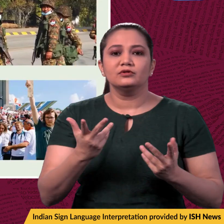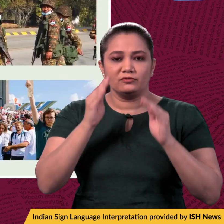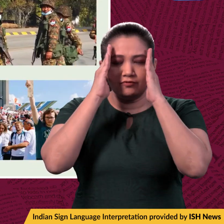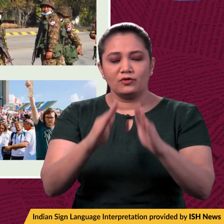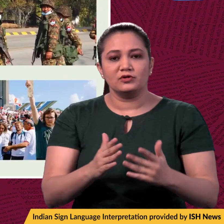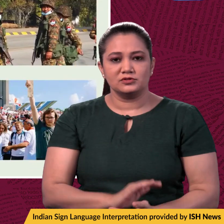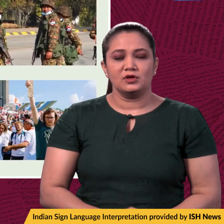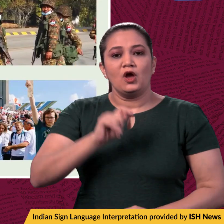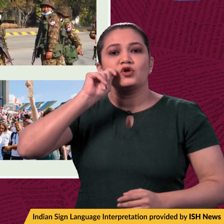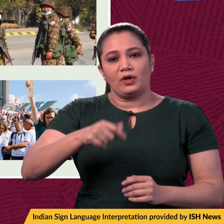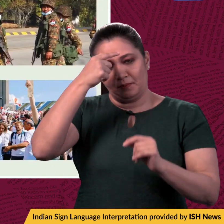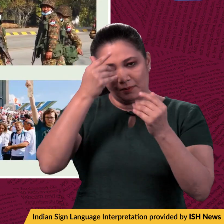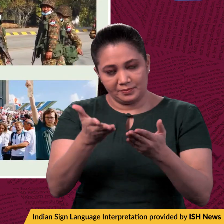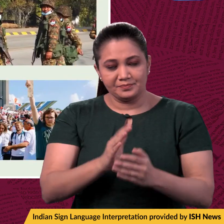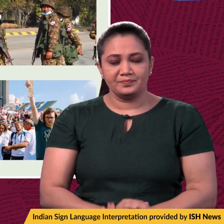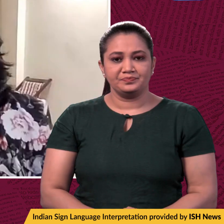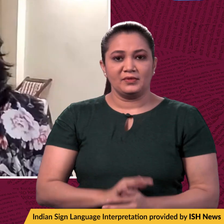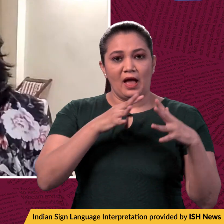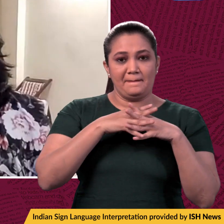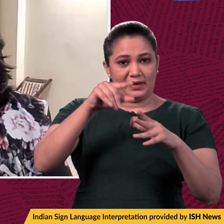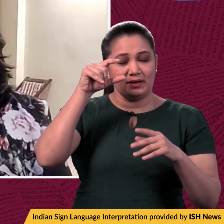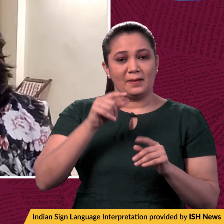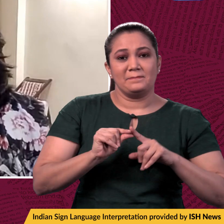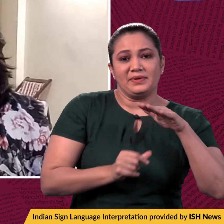first focusing on the Ukraine crisis.